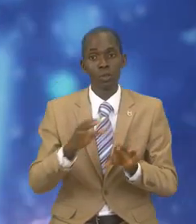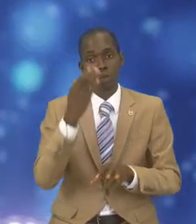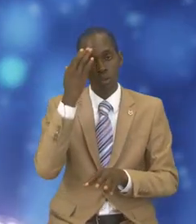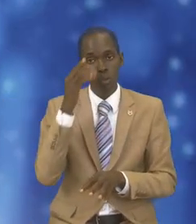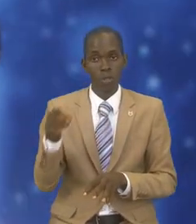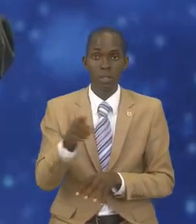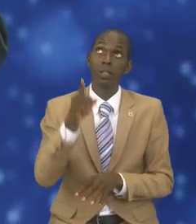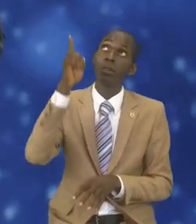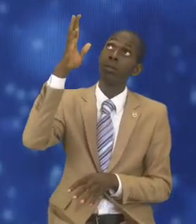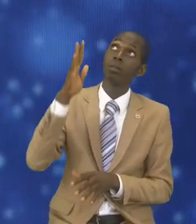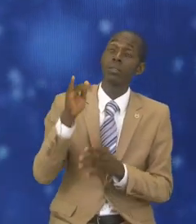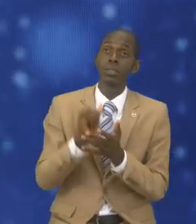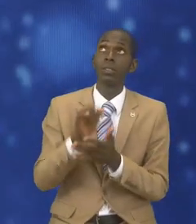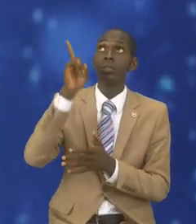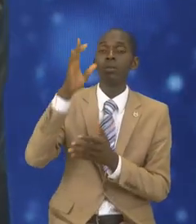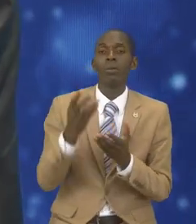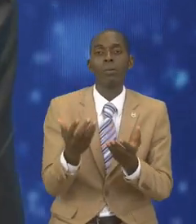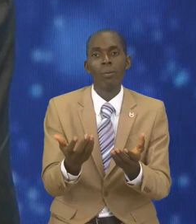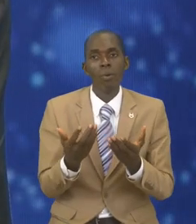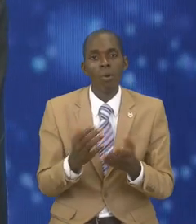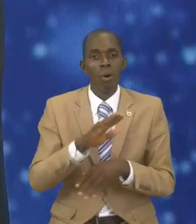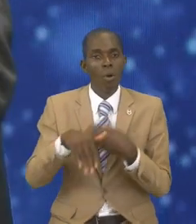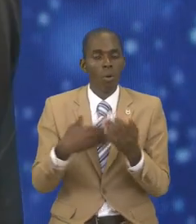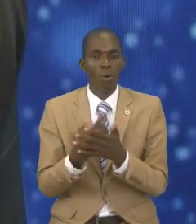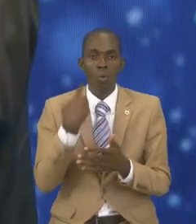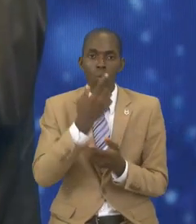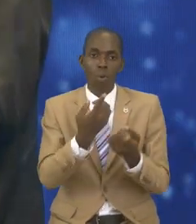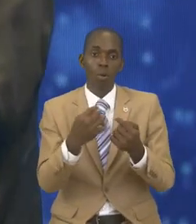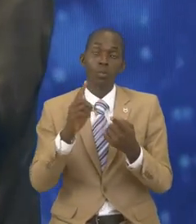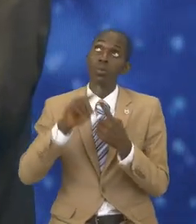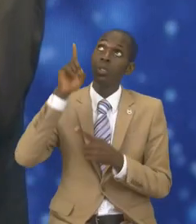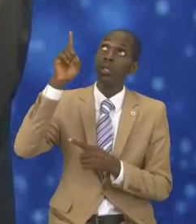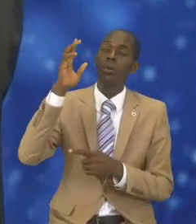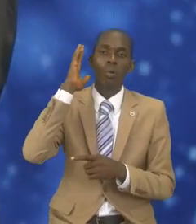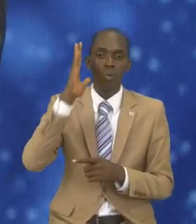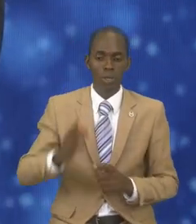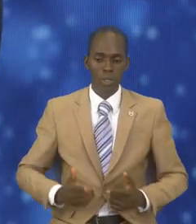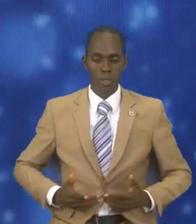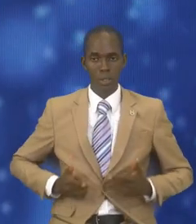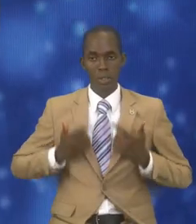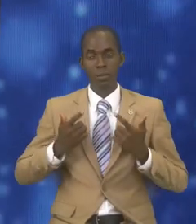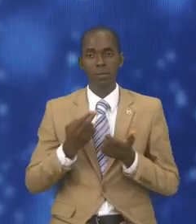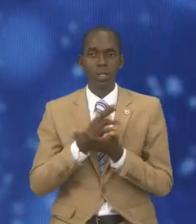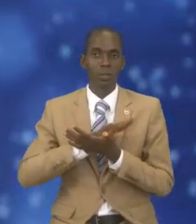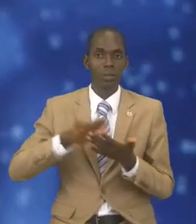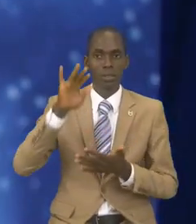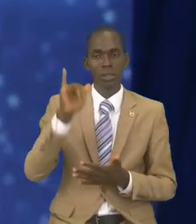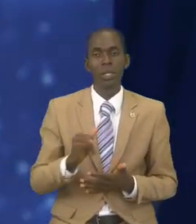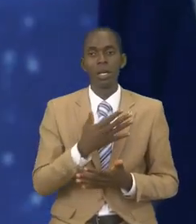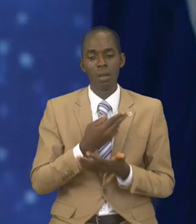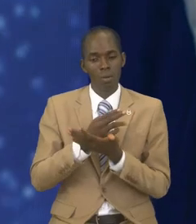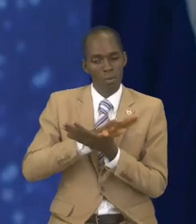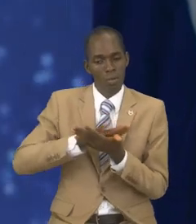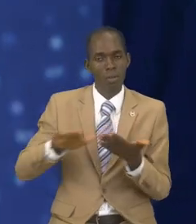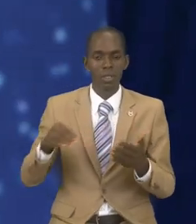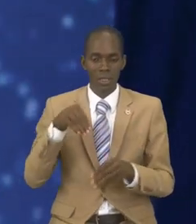God desires that those who come to him will live righteously and godly and holily in